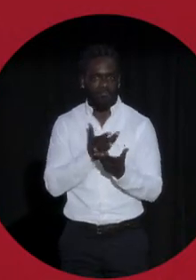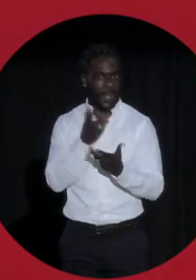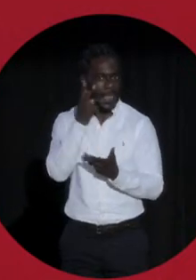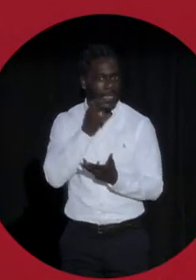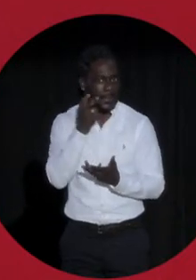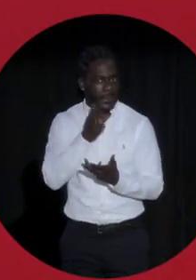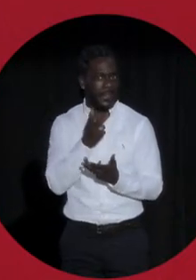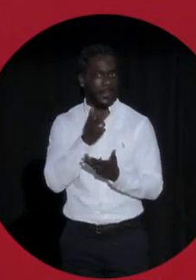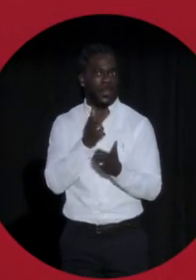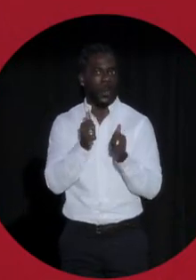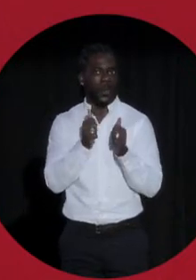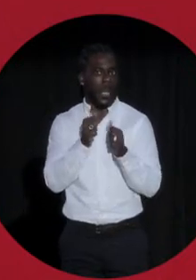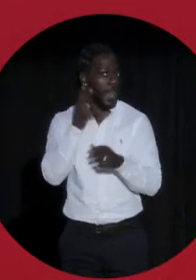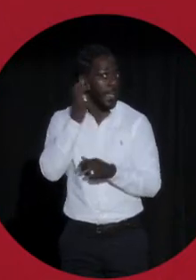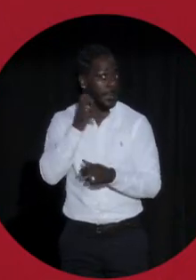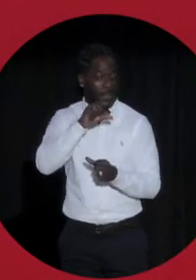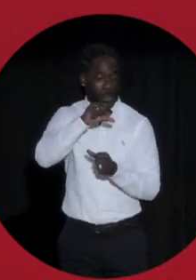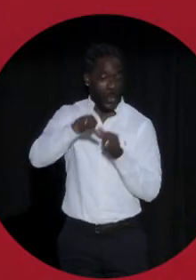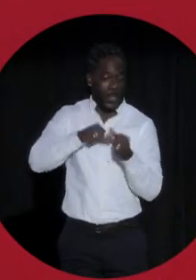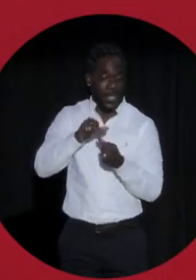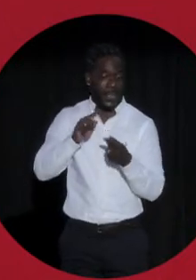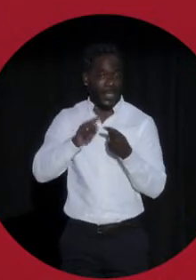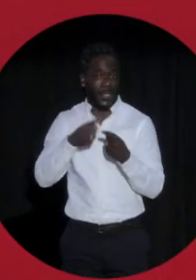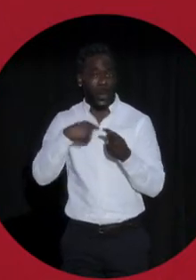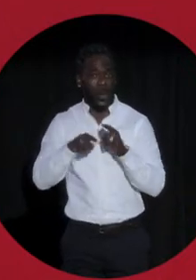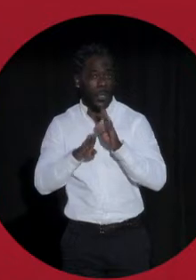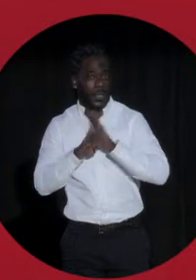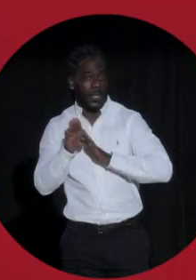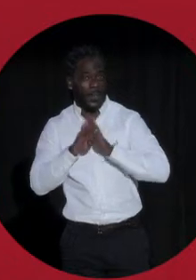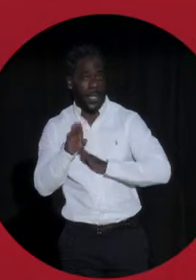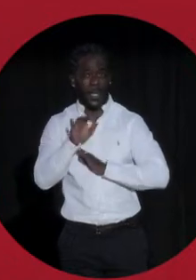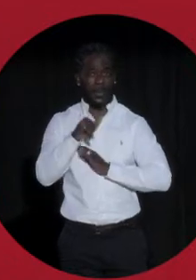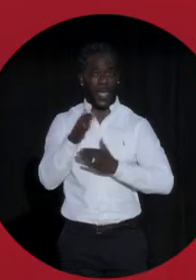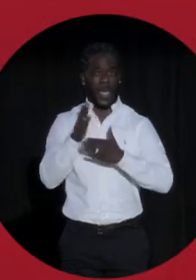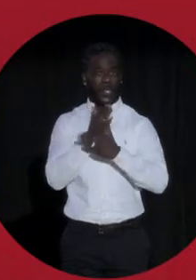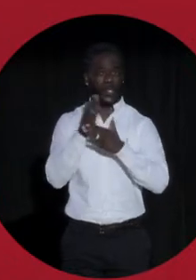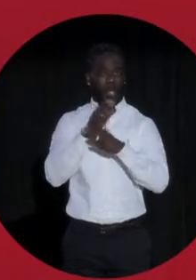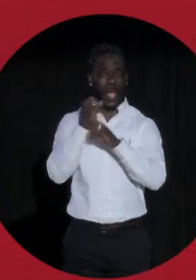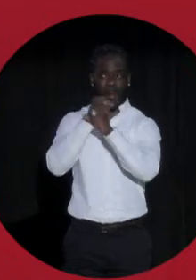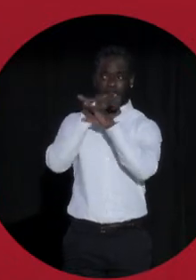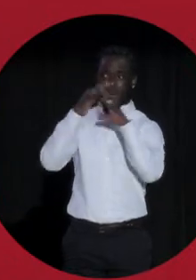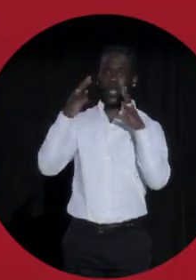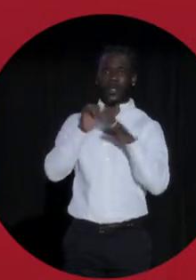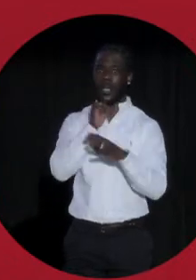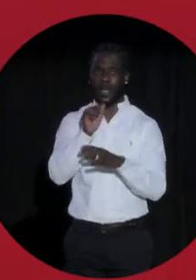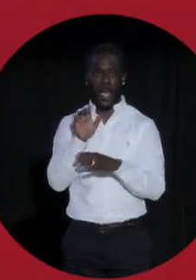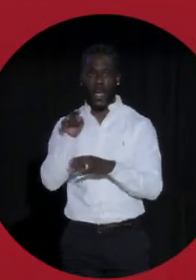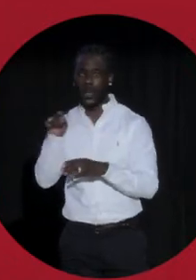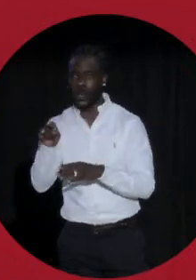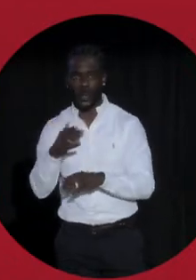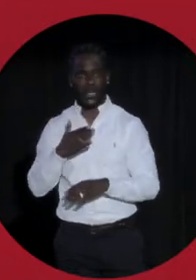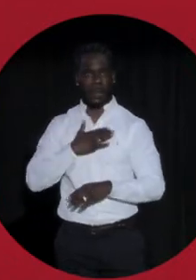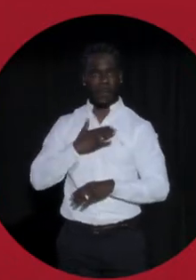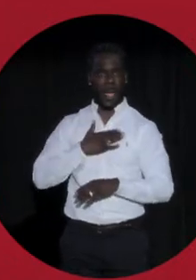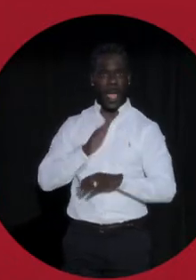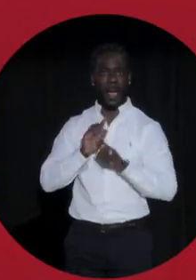listening intently to each other until we develop that shared vision, not yours, not mine, but ours.